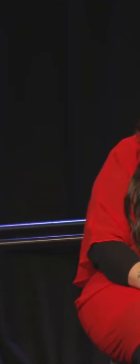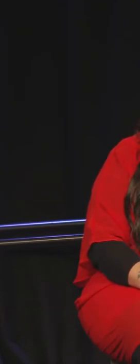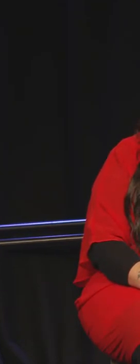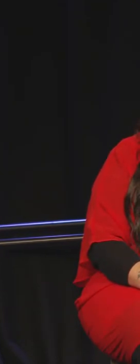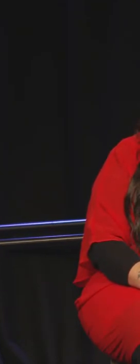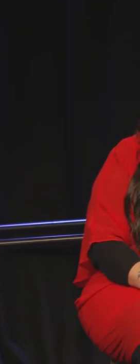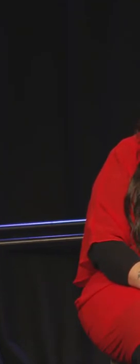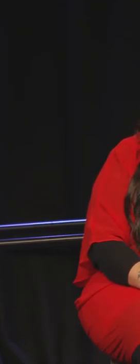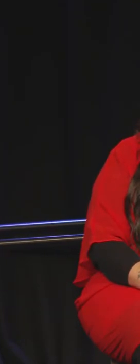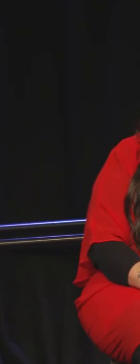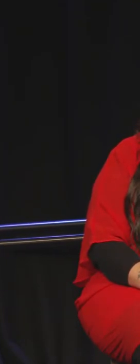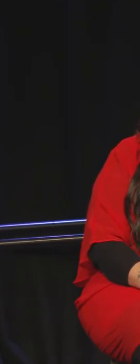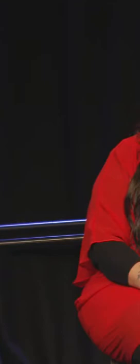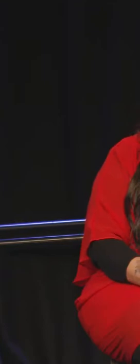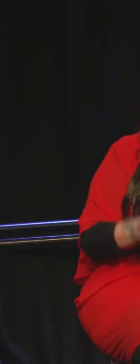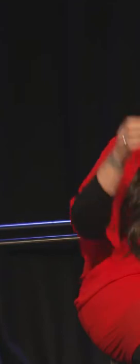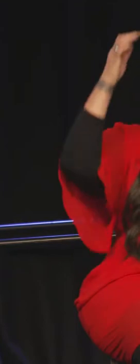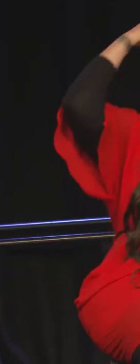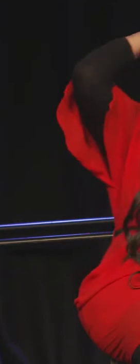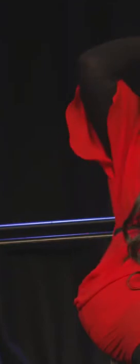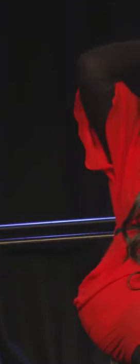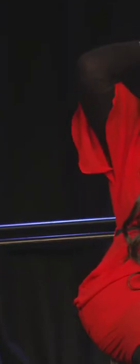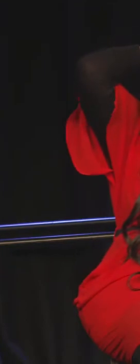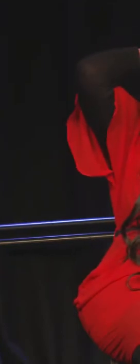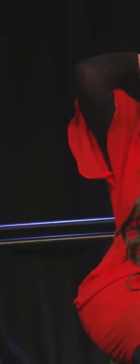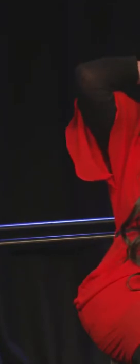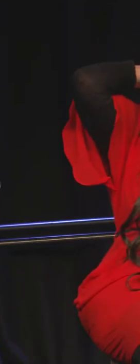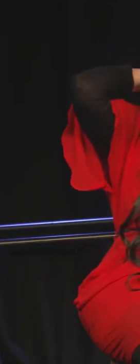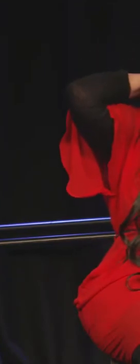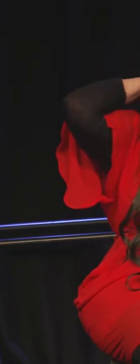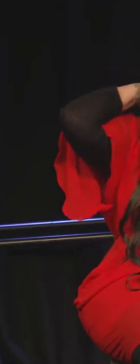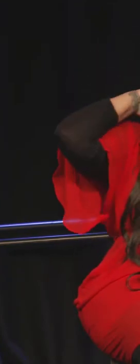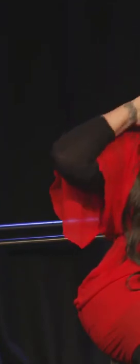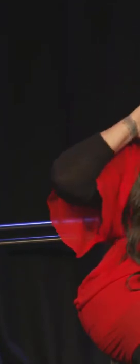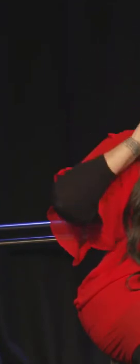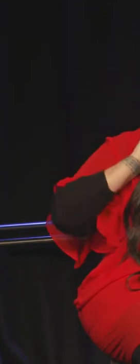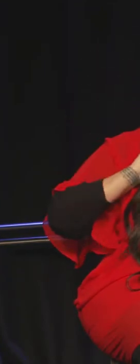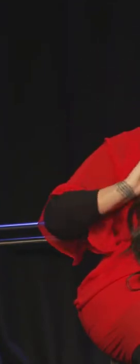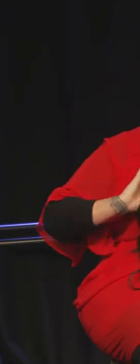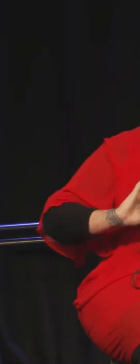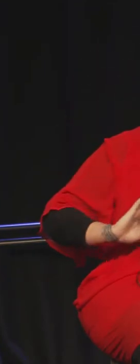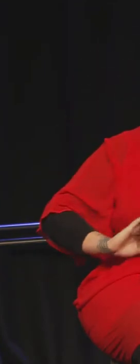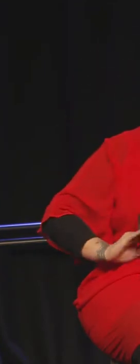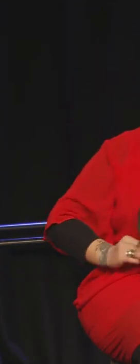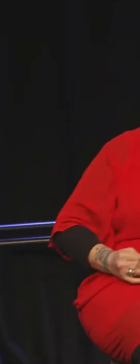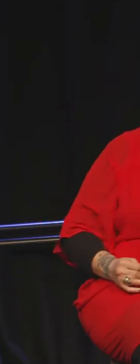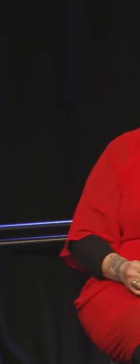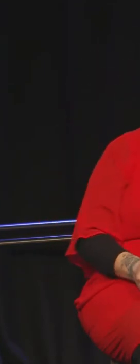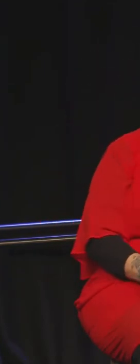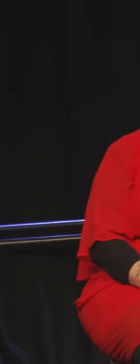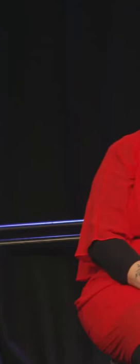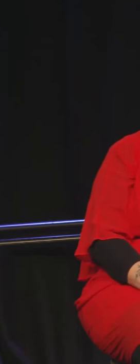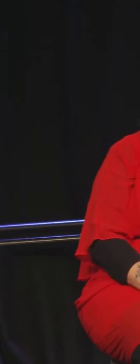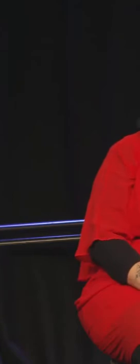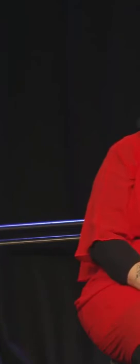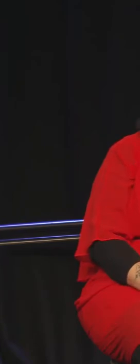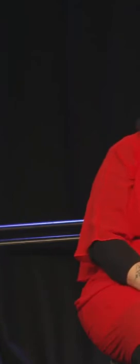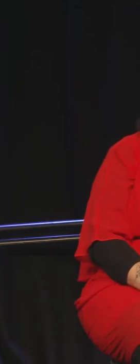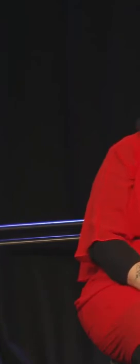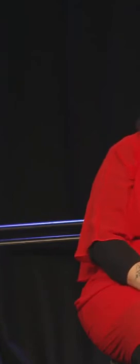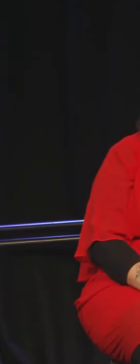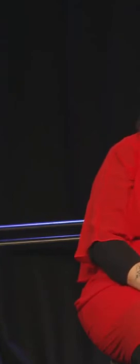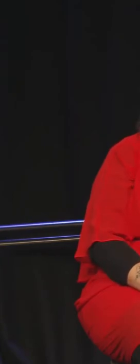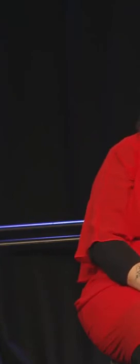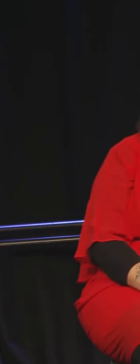and bring our language back to us before the Portuguese man sailed past and so our ocean and call it Pacific meaning calm